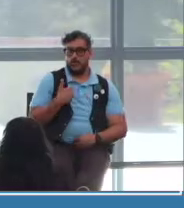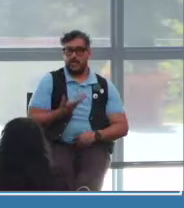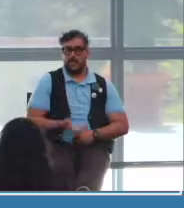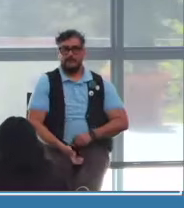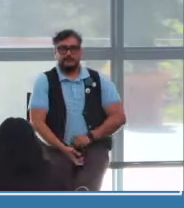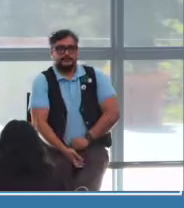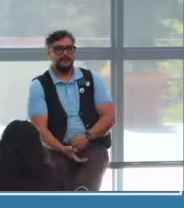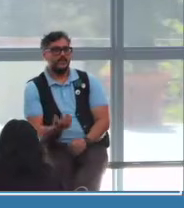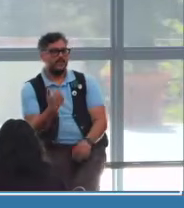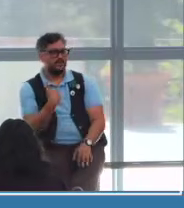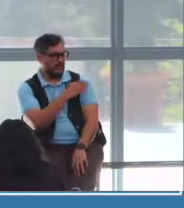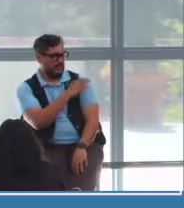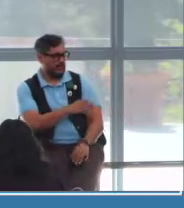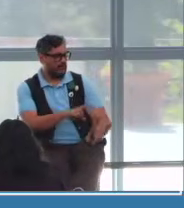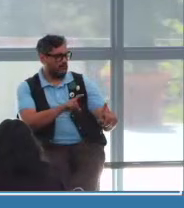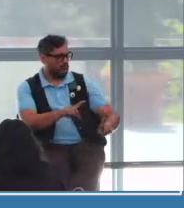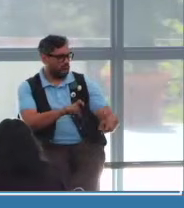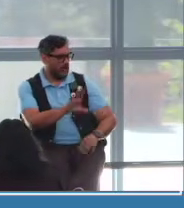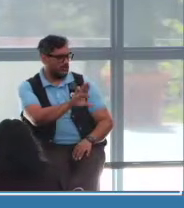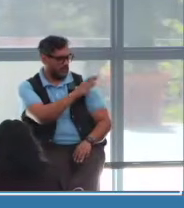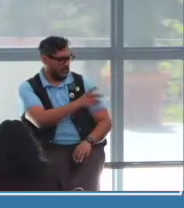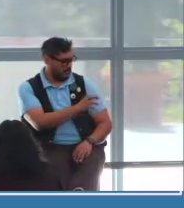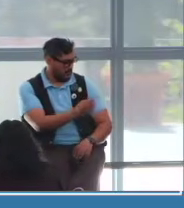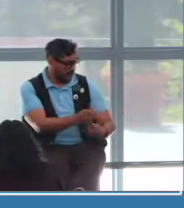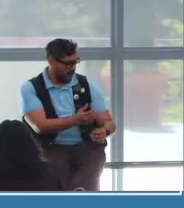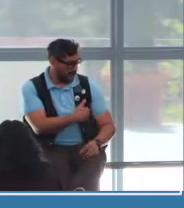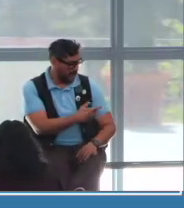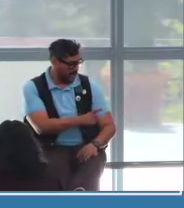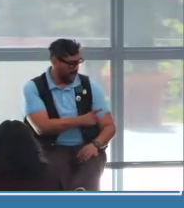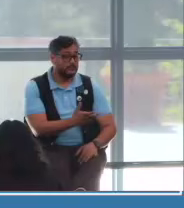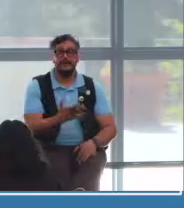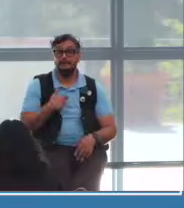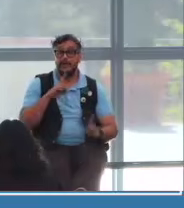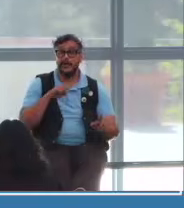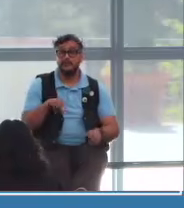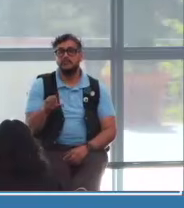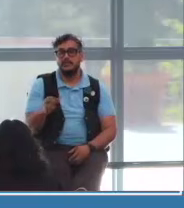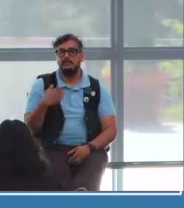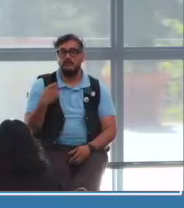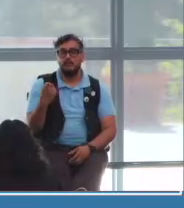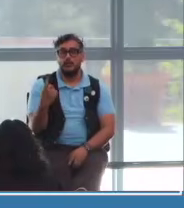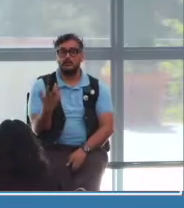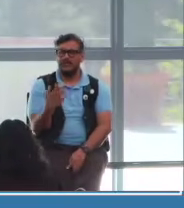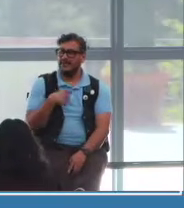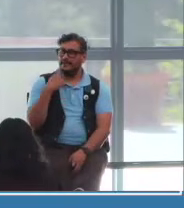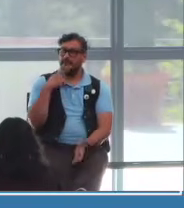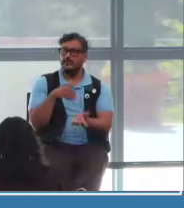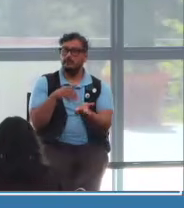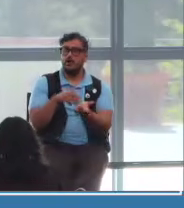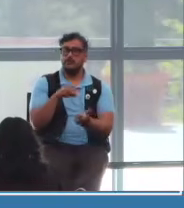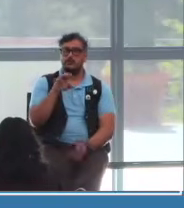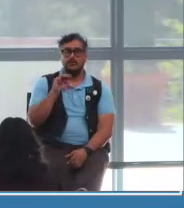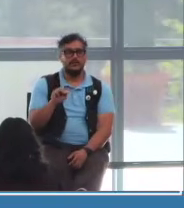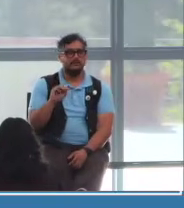for CAR T at your clinic or office? My answer is yes, I do have one. And I believe Dr. McMahon